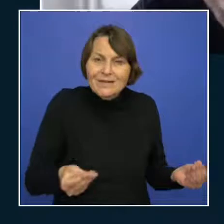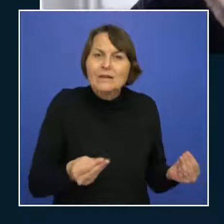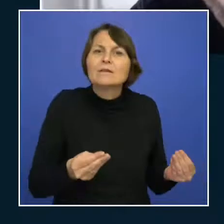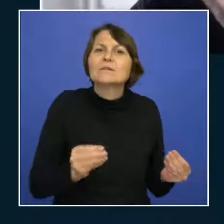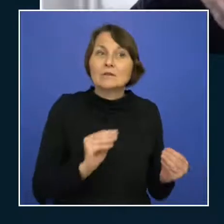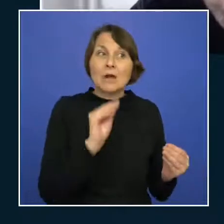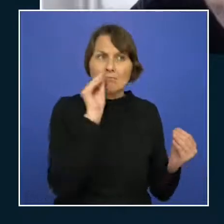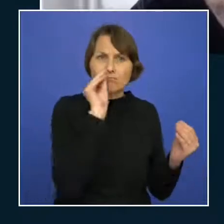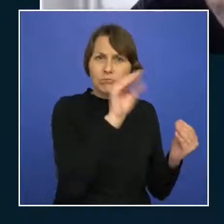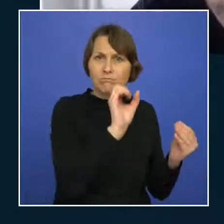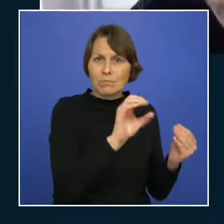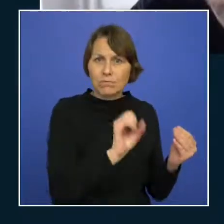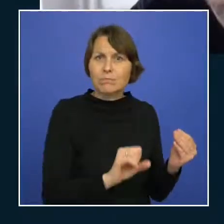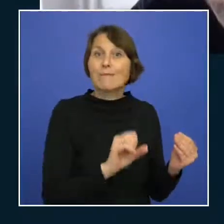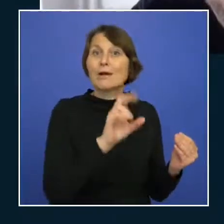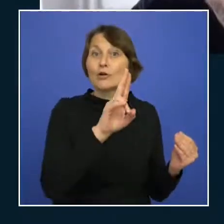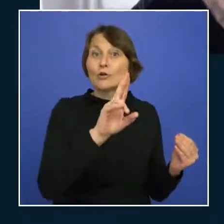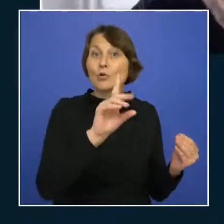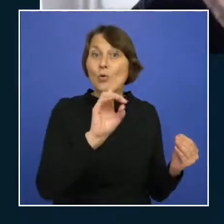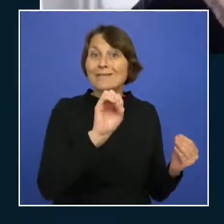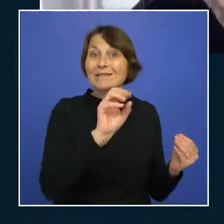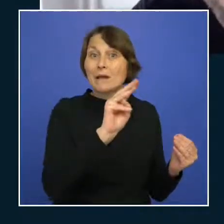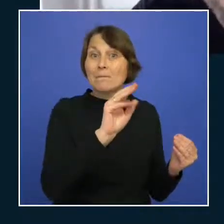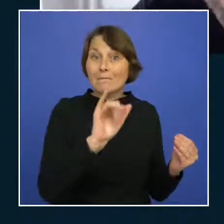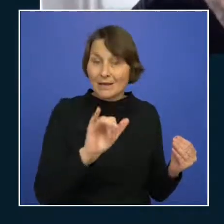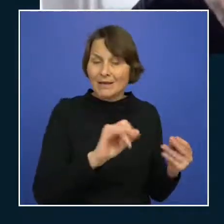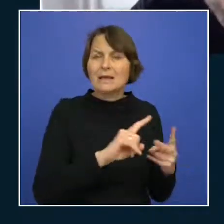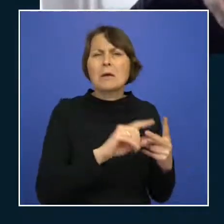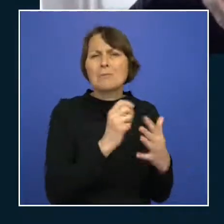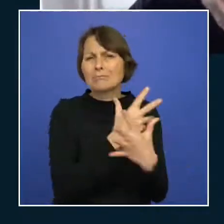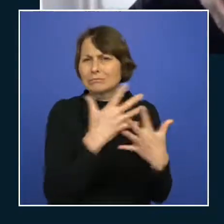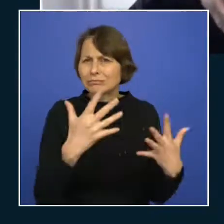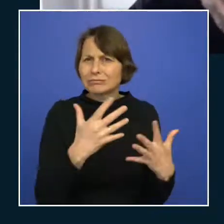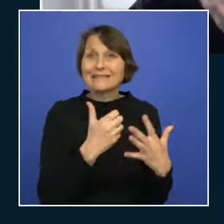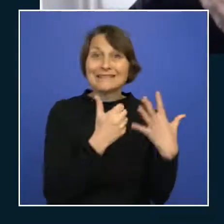65,000 people have already followed his lessons.